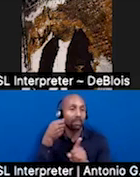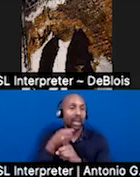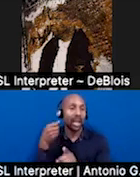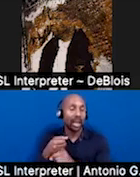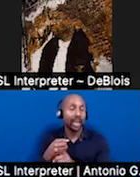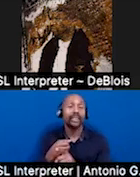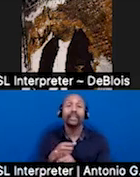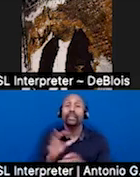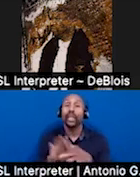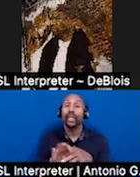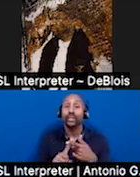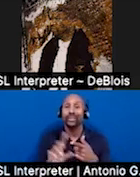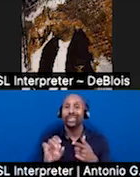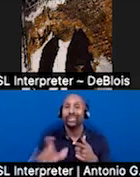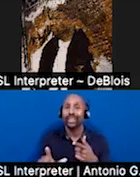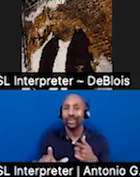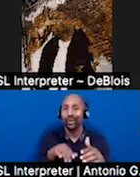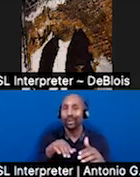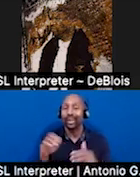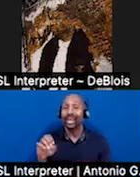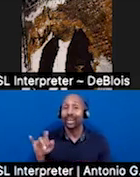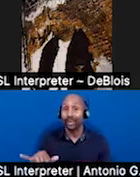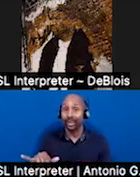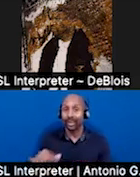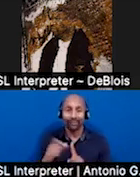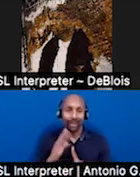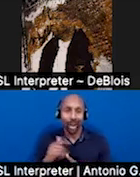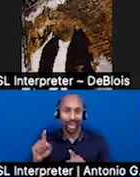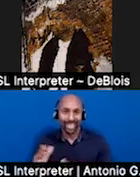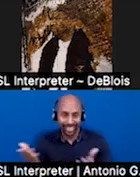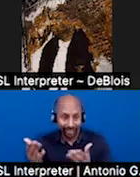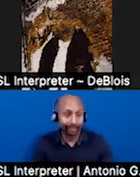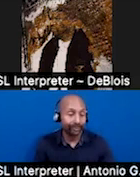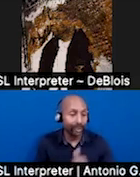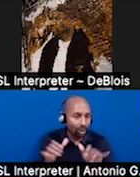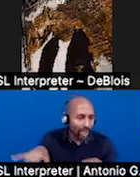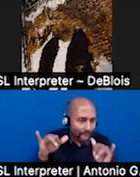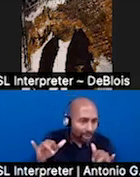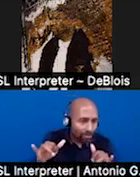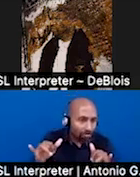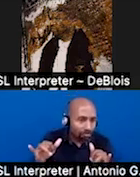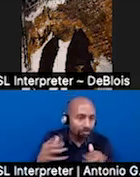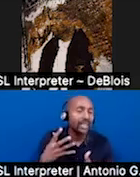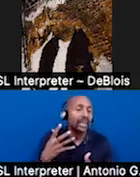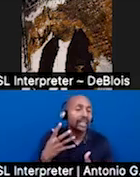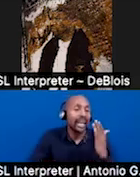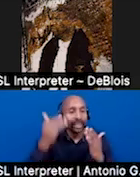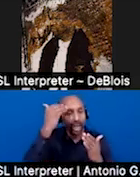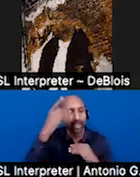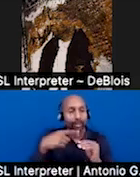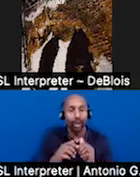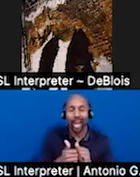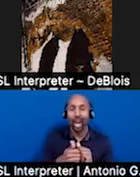attendees. The most common response is a lack of knowledge of how students with disabilities